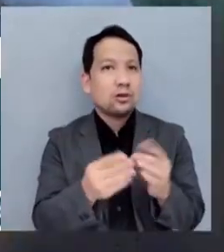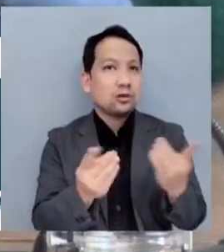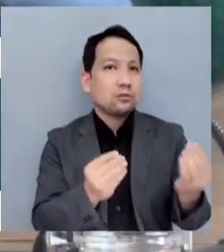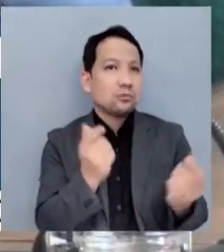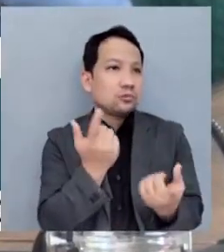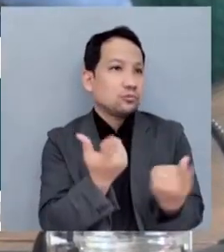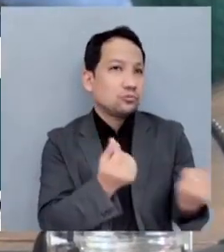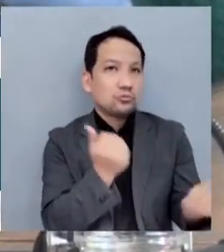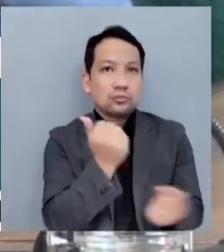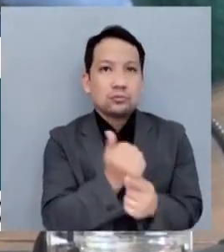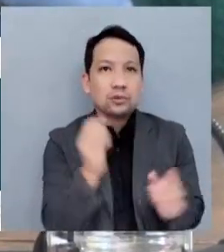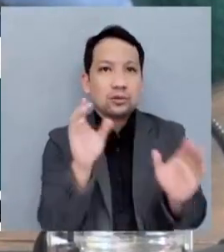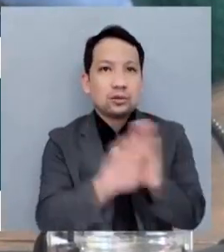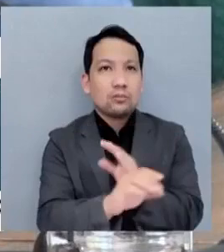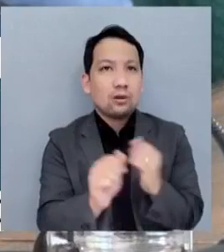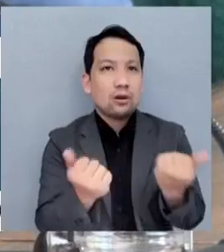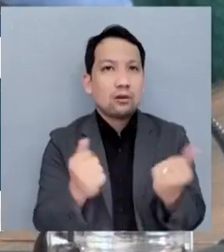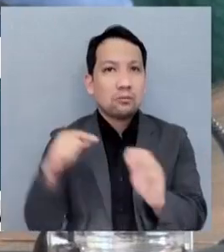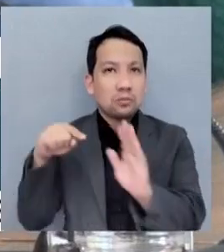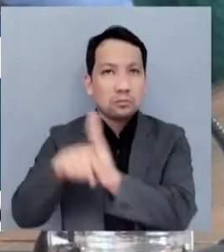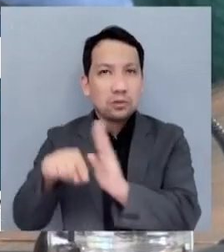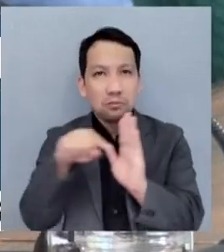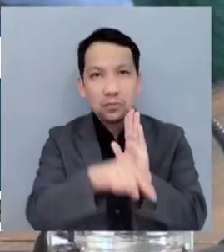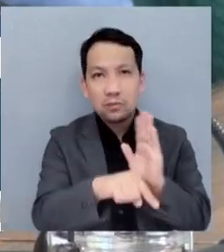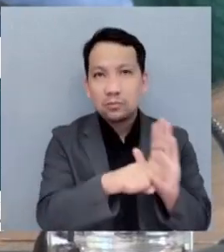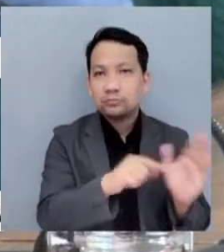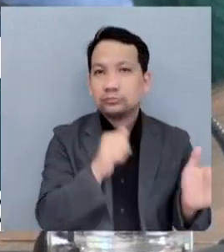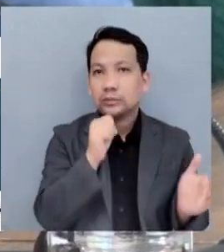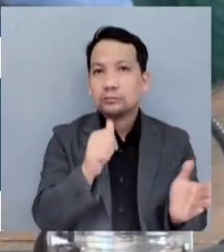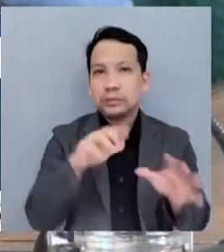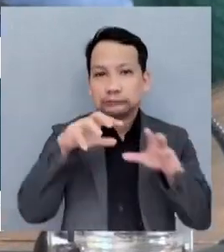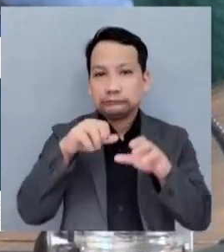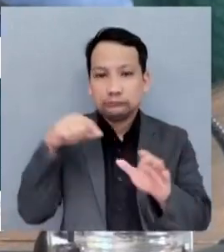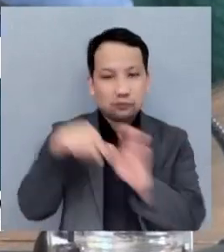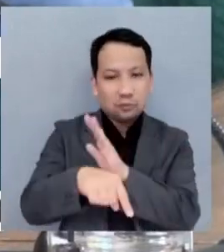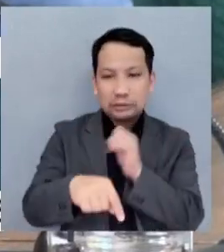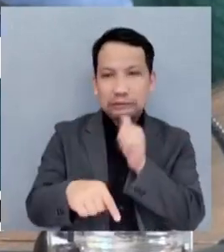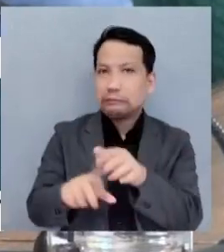krimen, kung paano pumatay ng hindi nahuhuli.